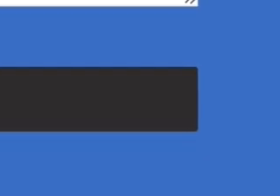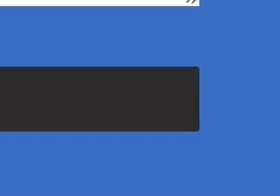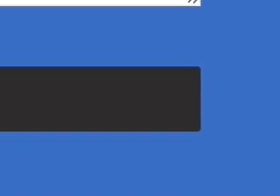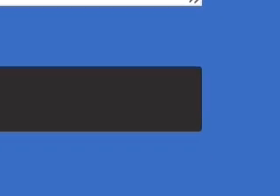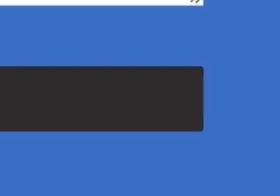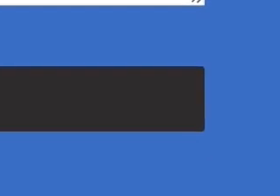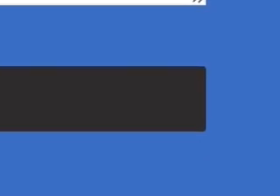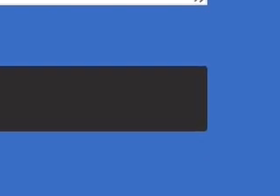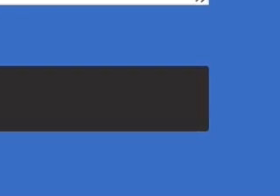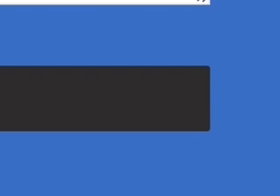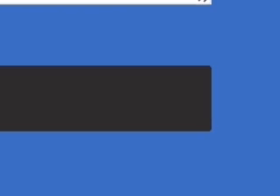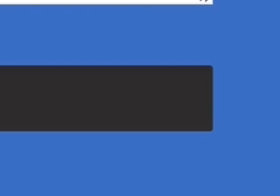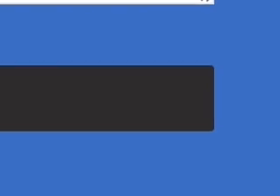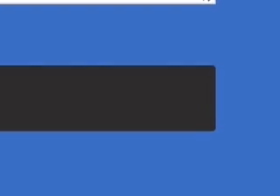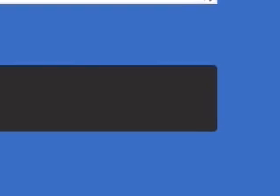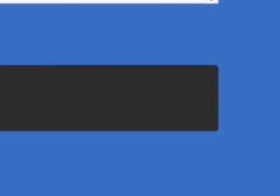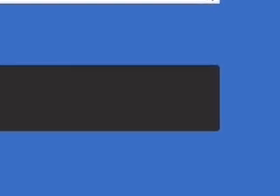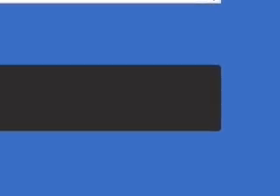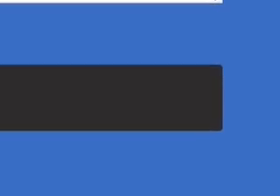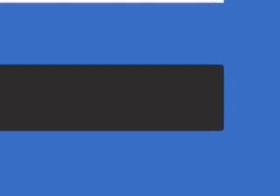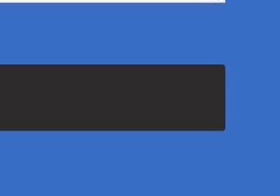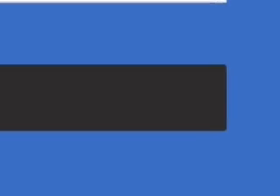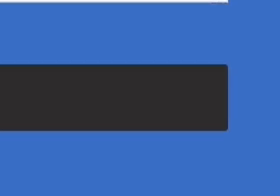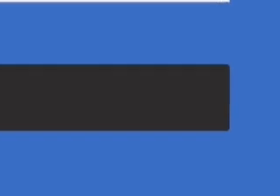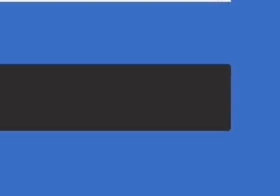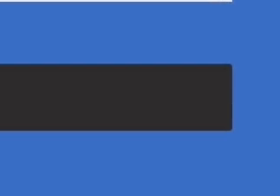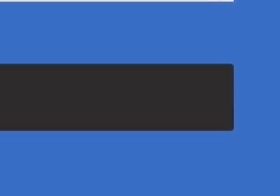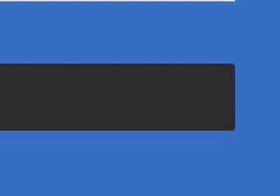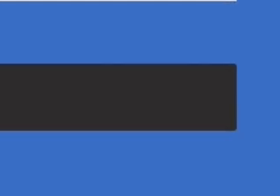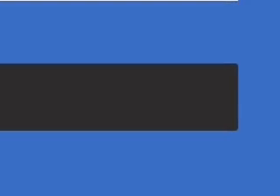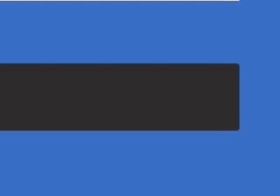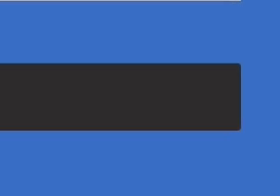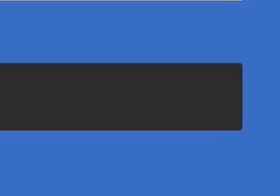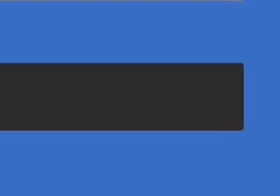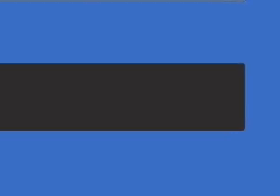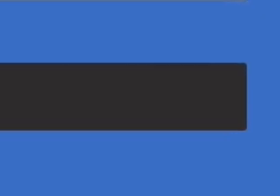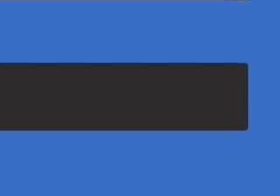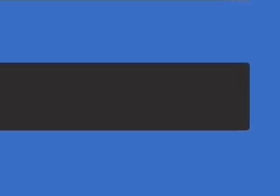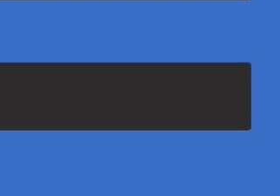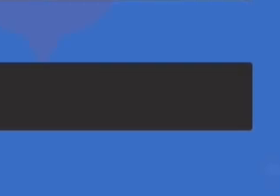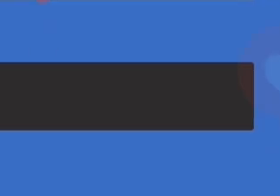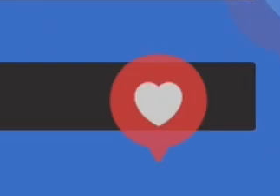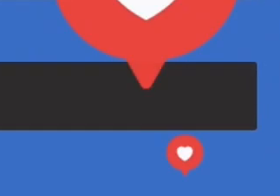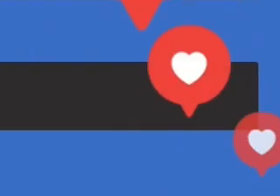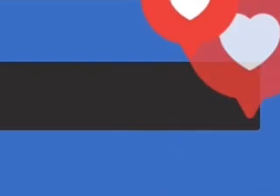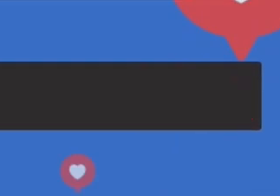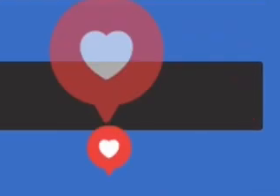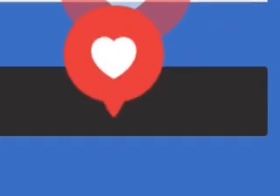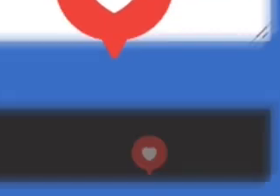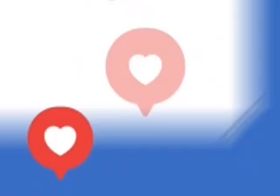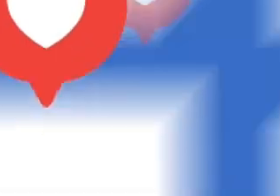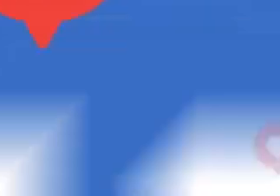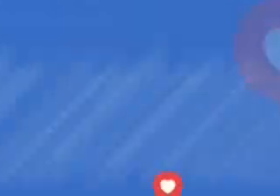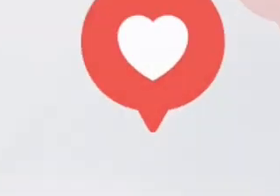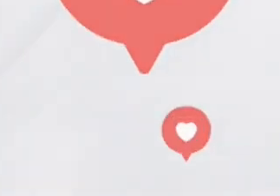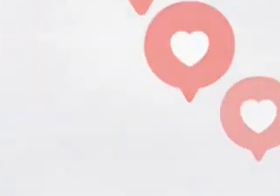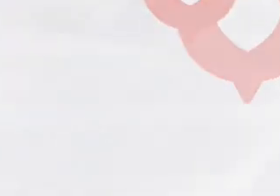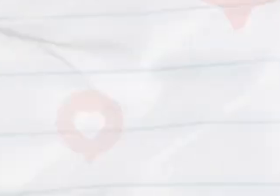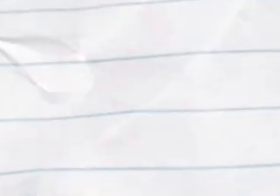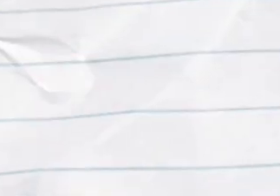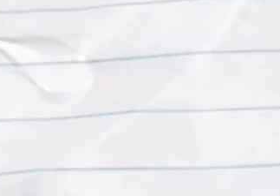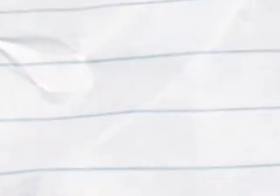study that's an example of a method in action, please send it to us. We'd love to showcase your work.